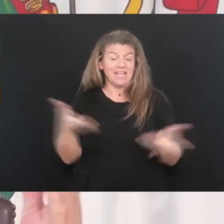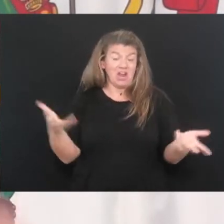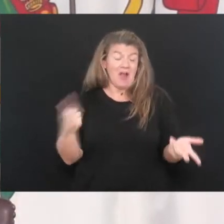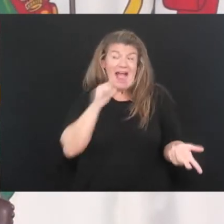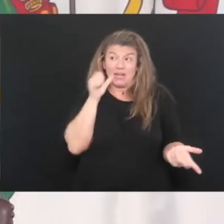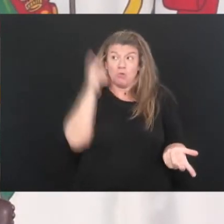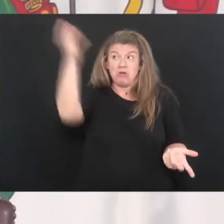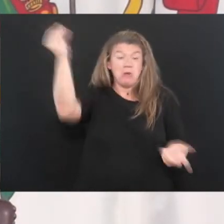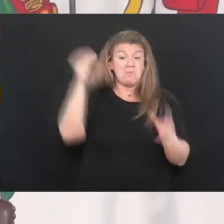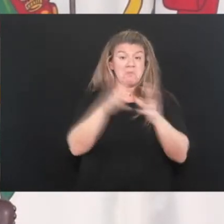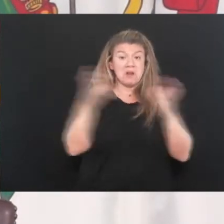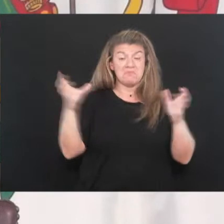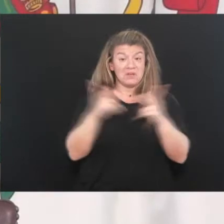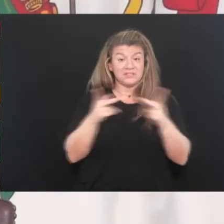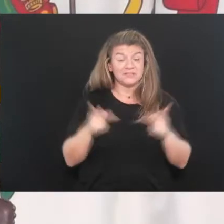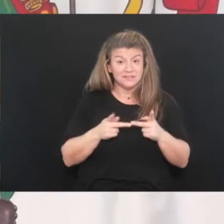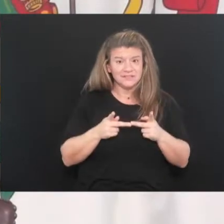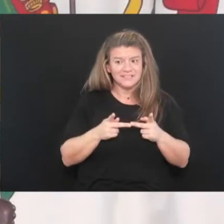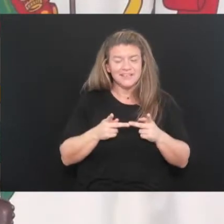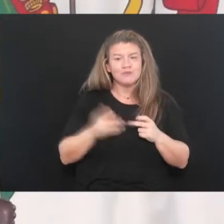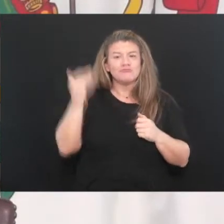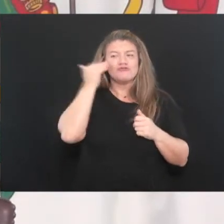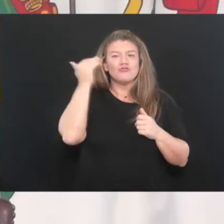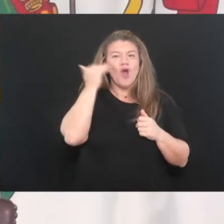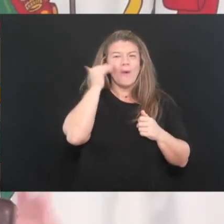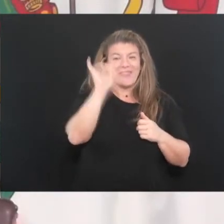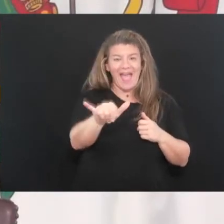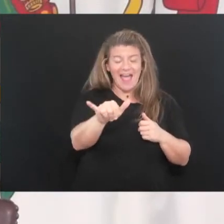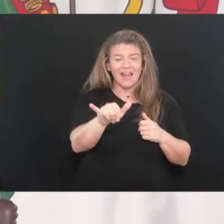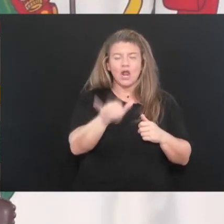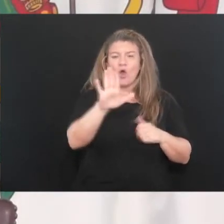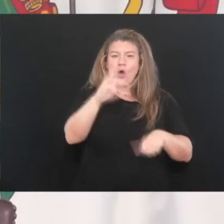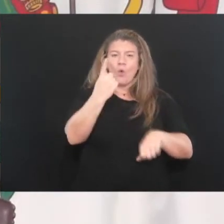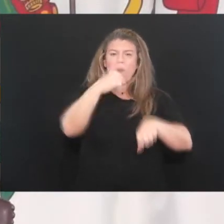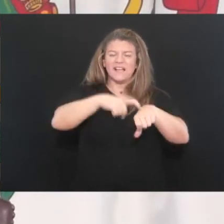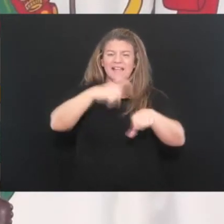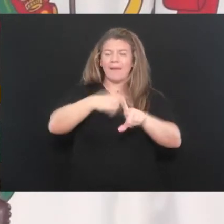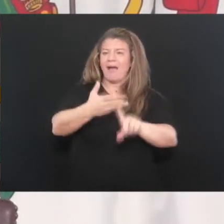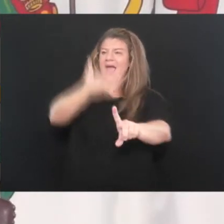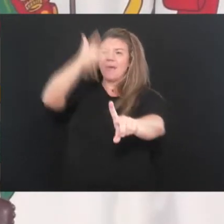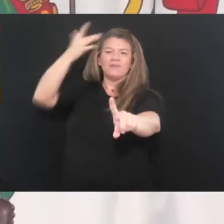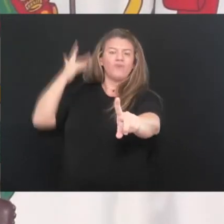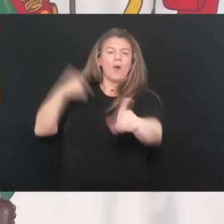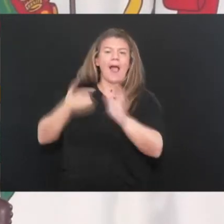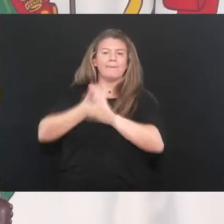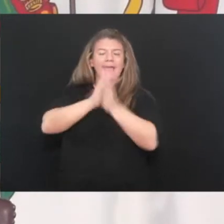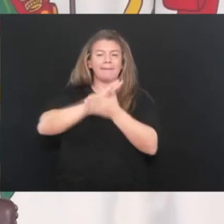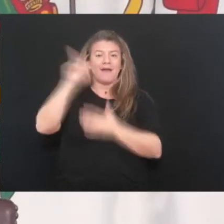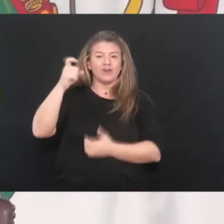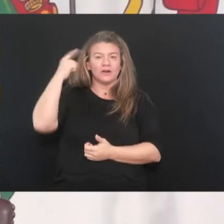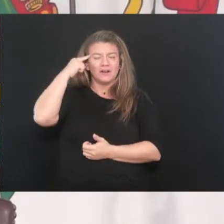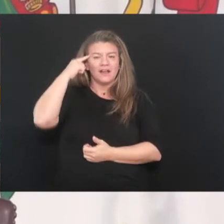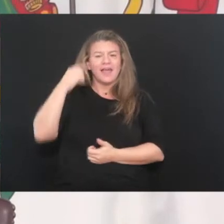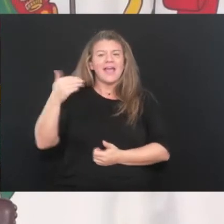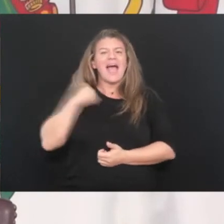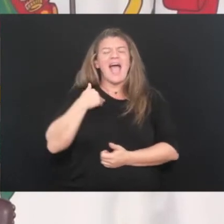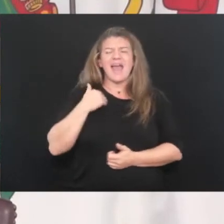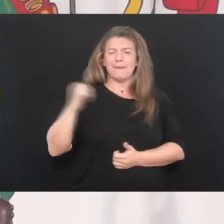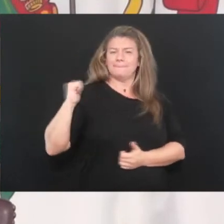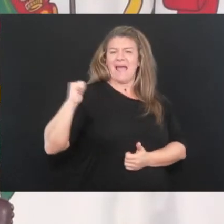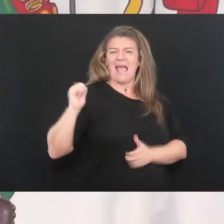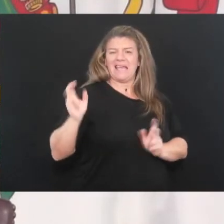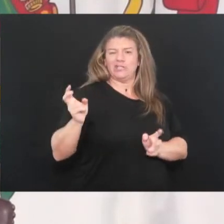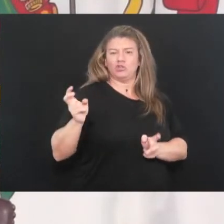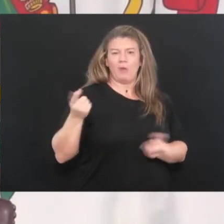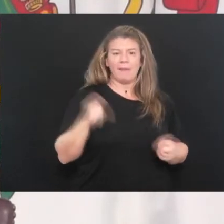go places. So with all that, at one time, way before I became governor, you know, I had a little back issue going on